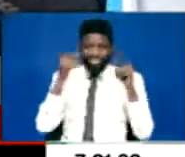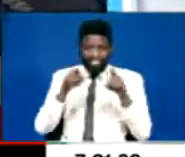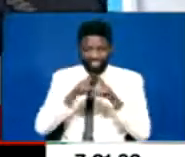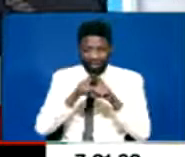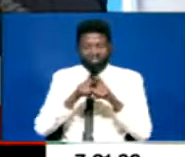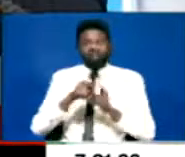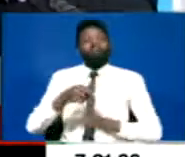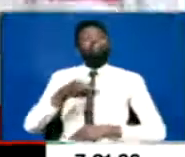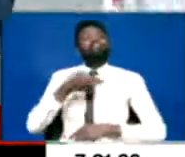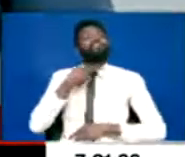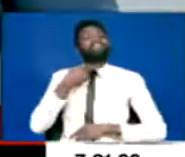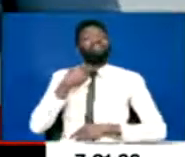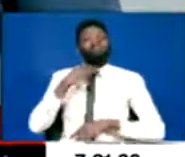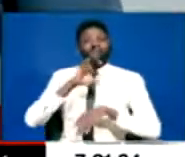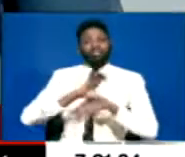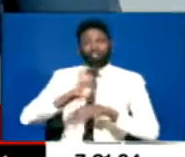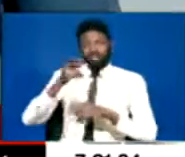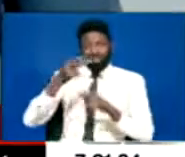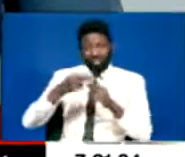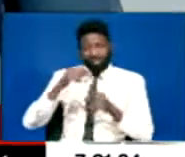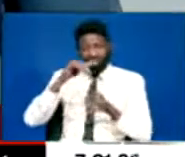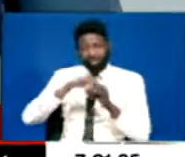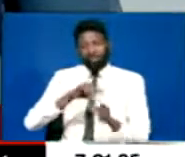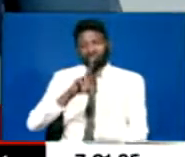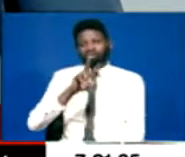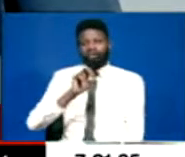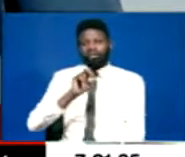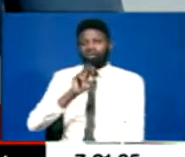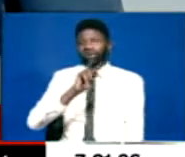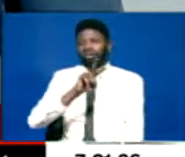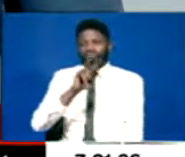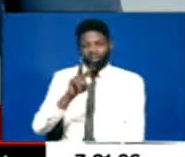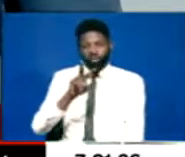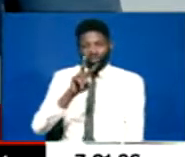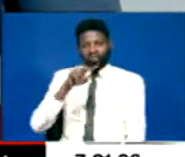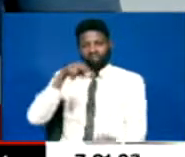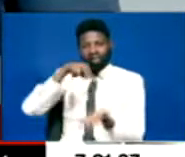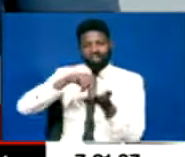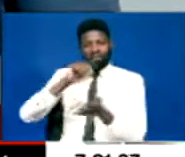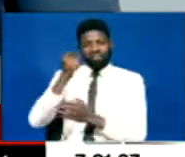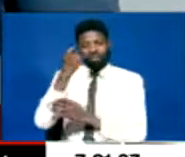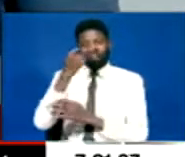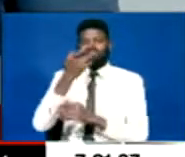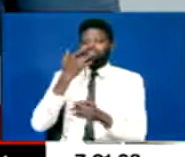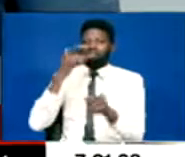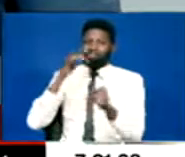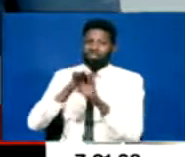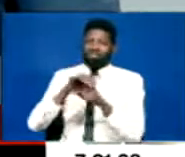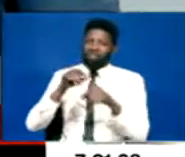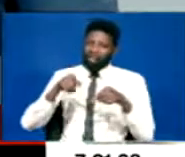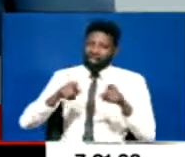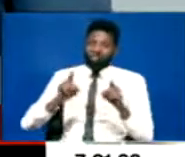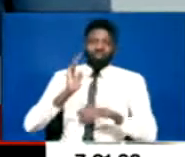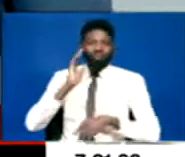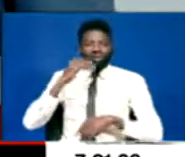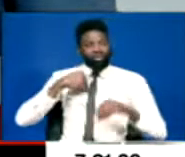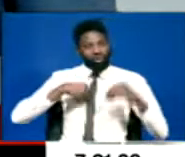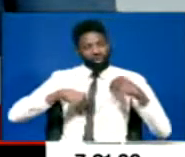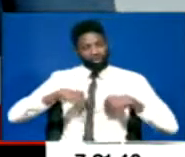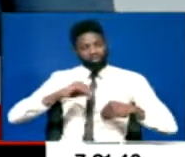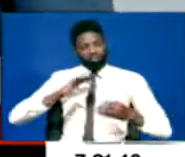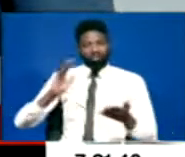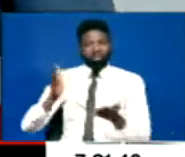name is on the 2022 presidential ballot paper as he promises to slay the dragon of corruption if elected